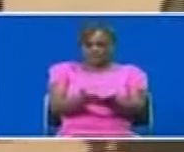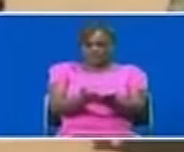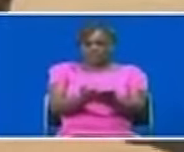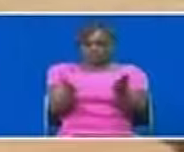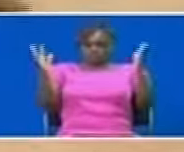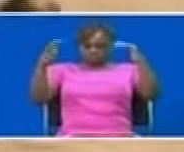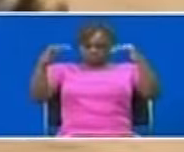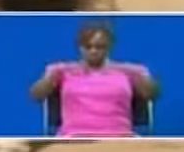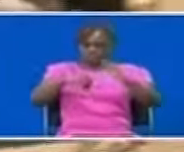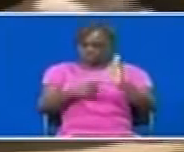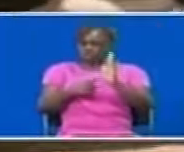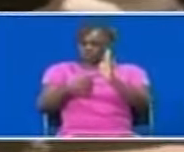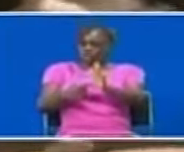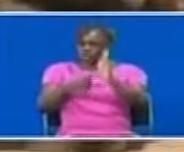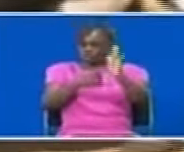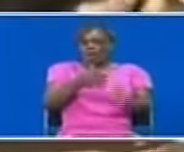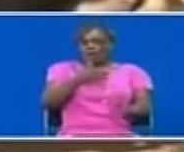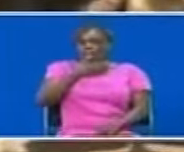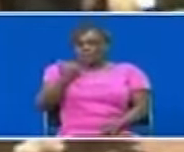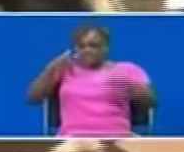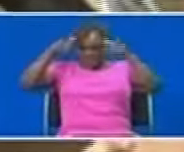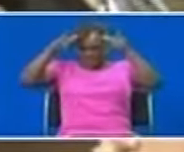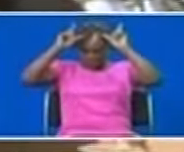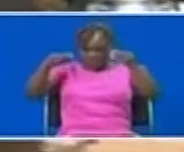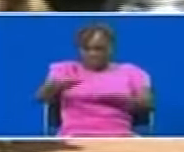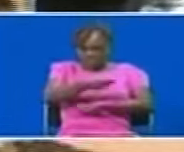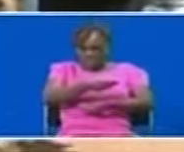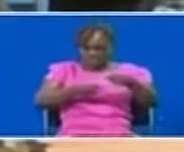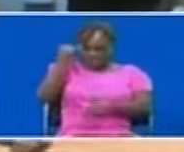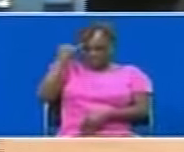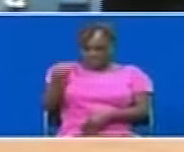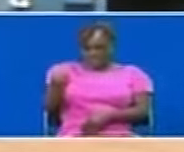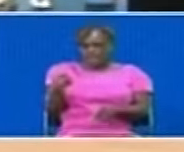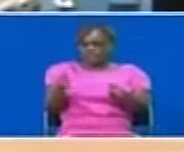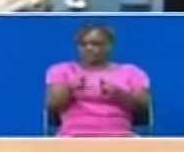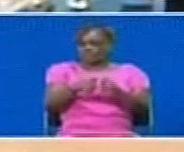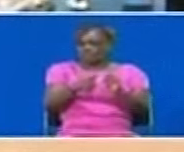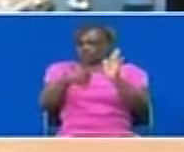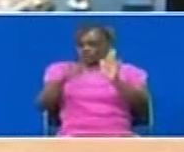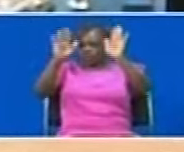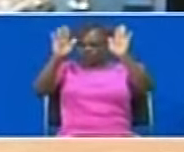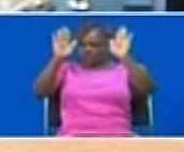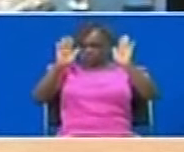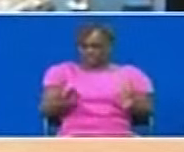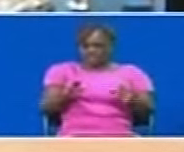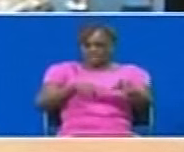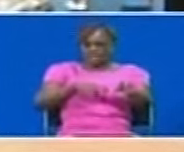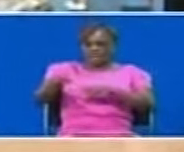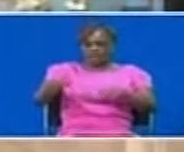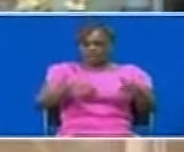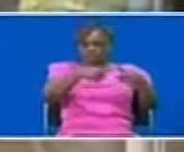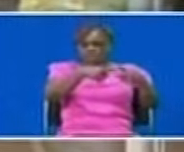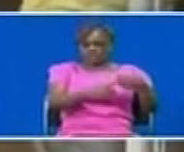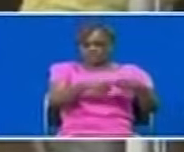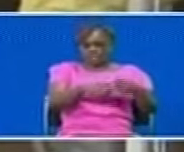forum to showcase their best cattle and exchange ideas. The event will also highlight the importance of the livestock industry